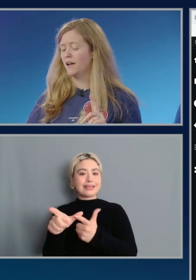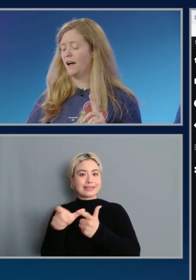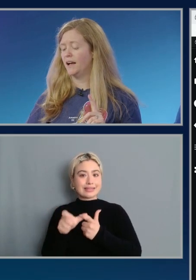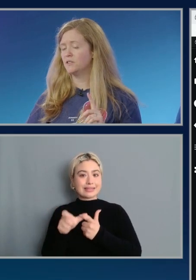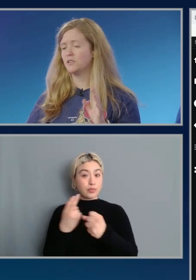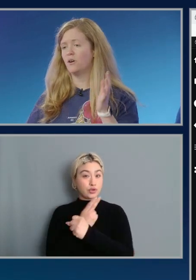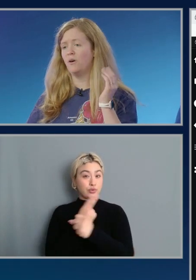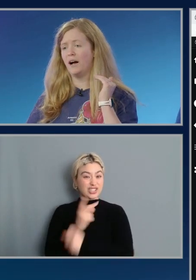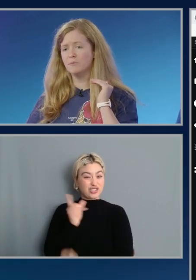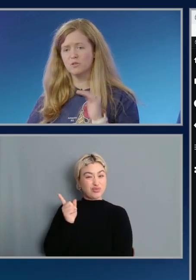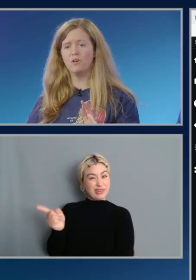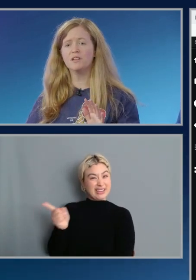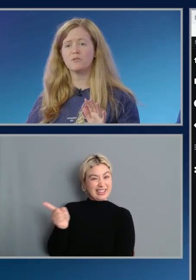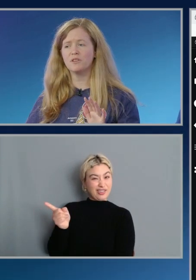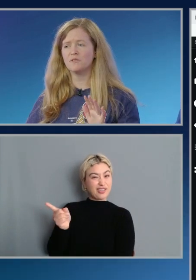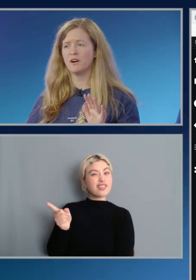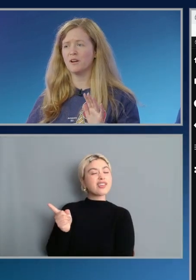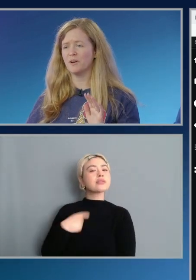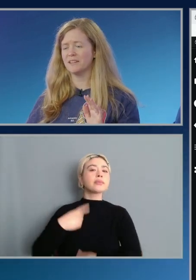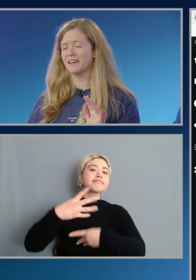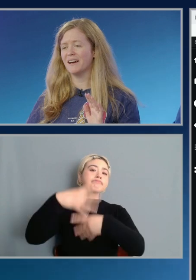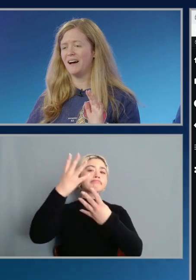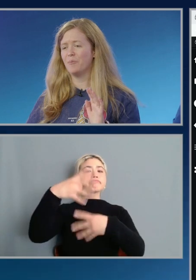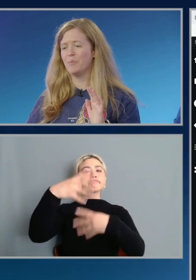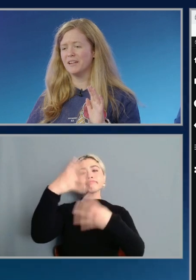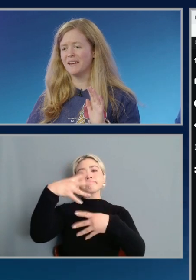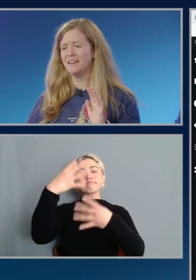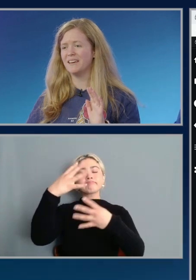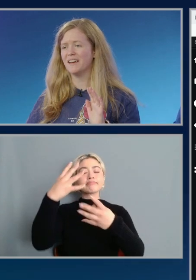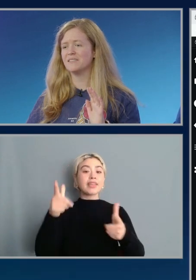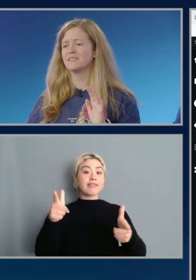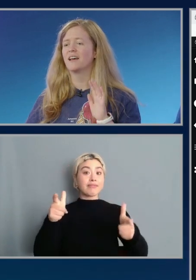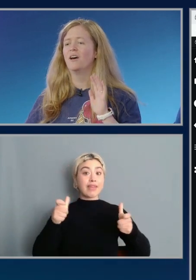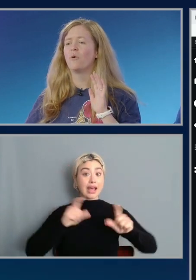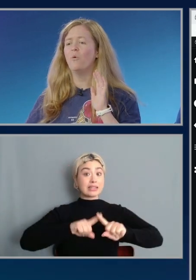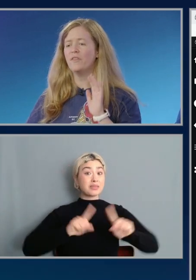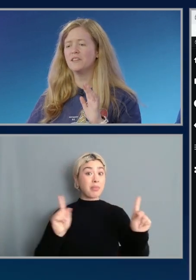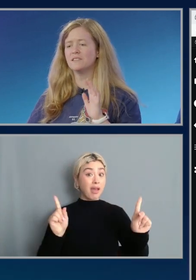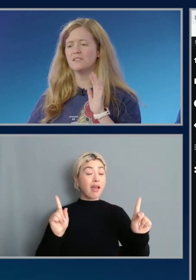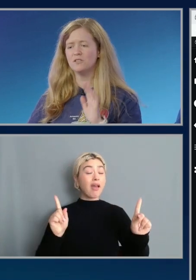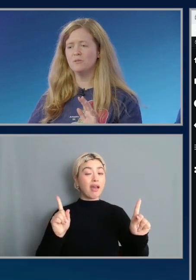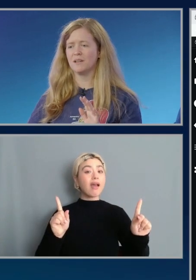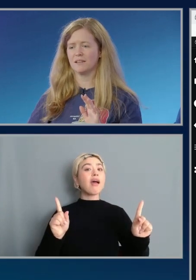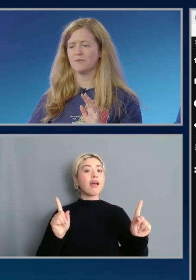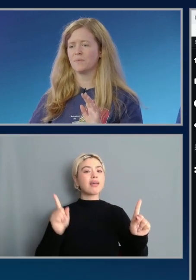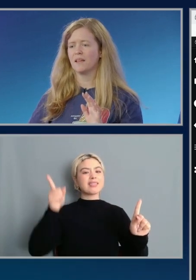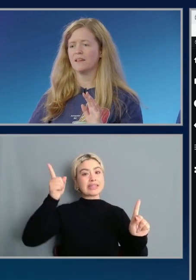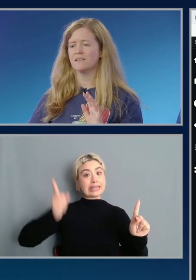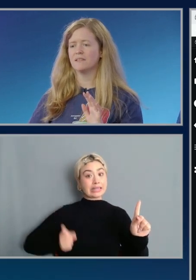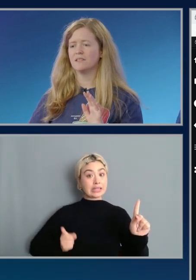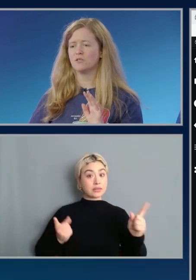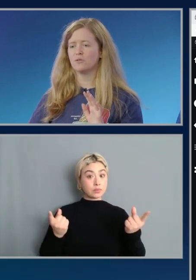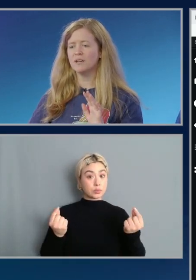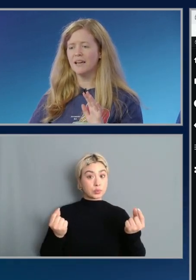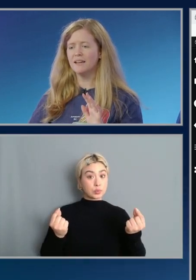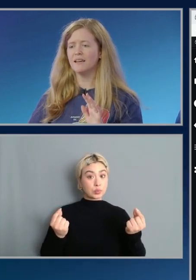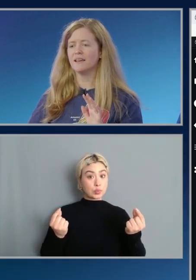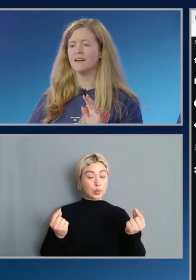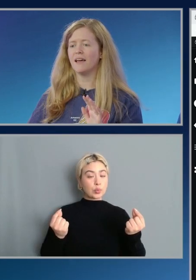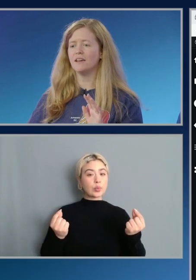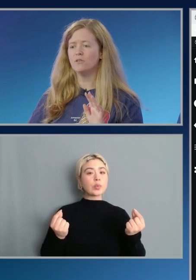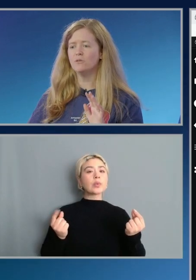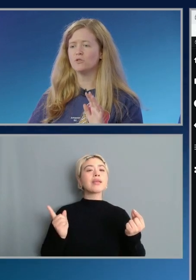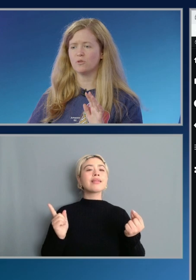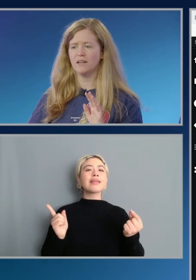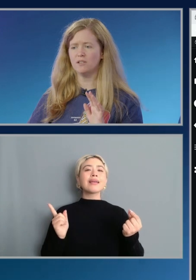here. And so I'm scrolling through this very quickly, but in any case, what this is doing is this is